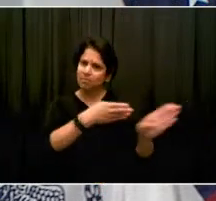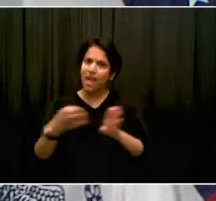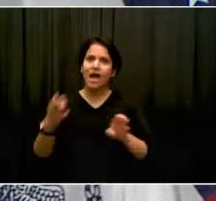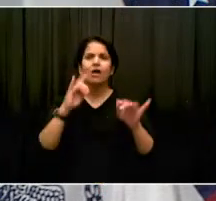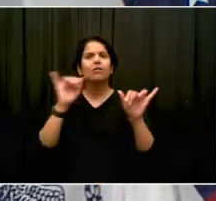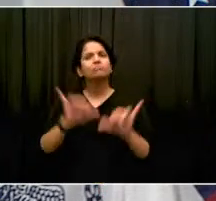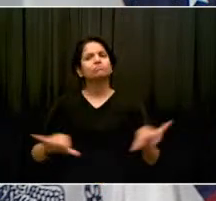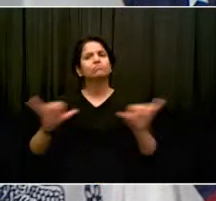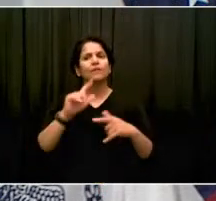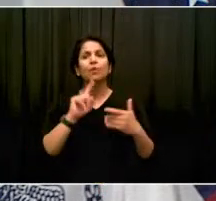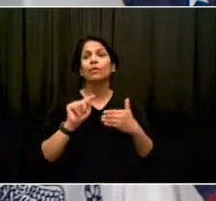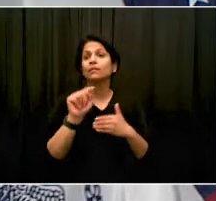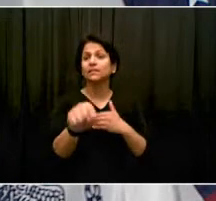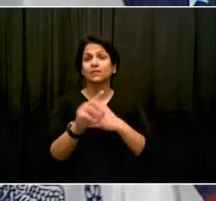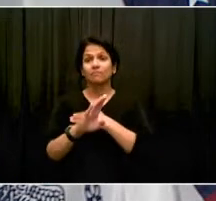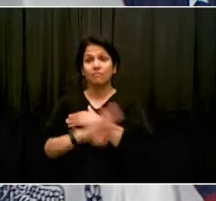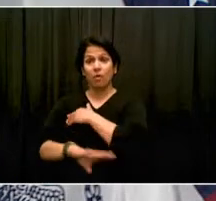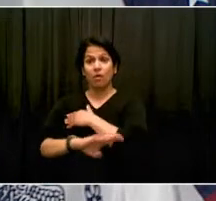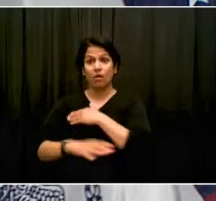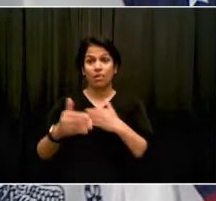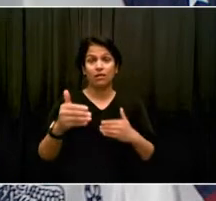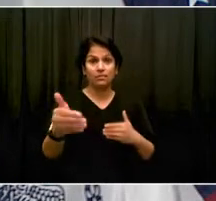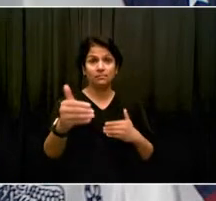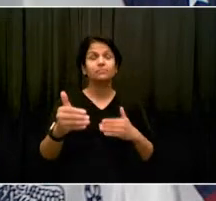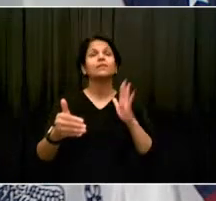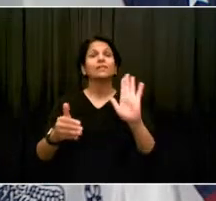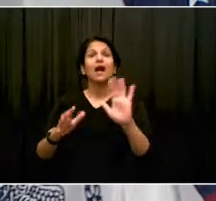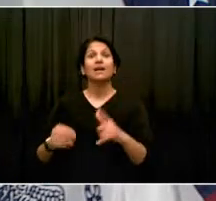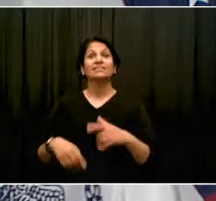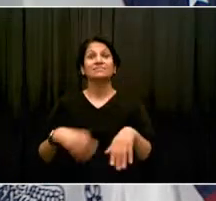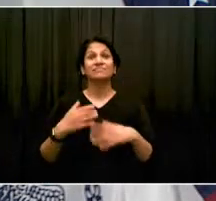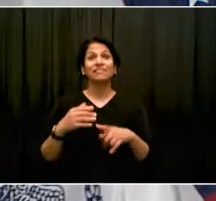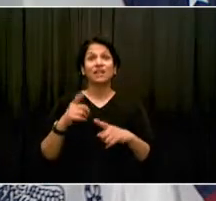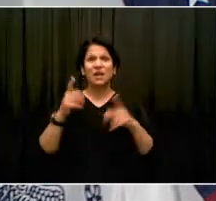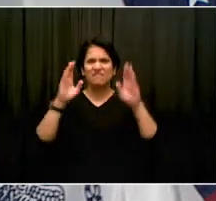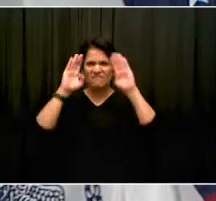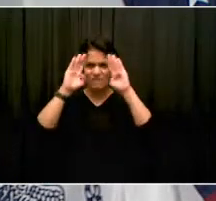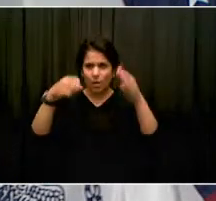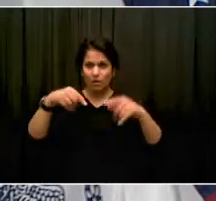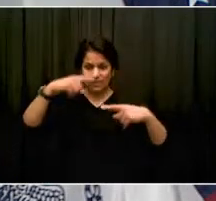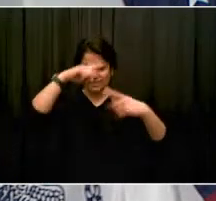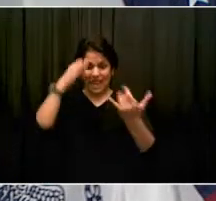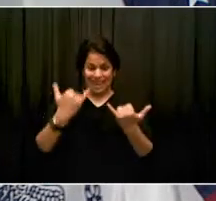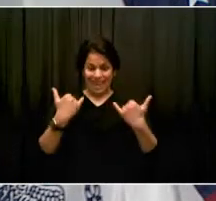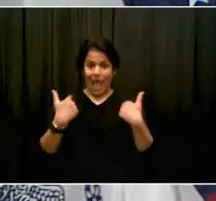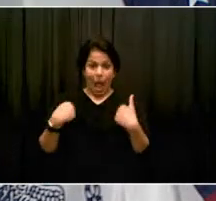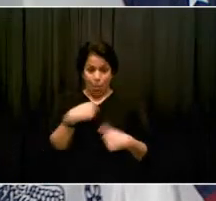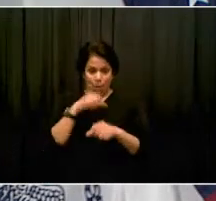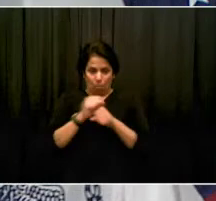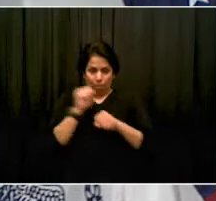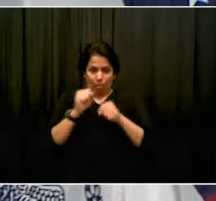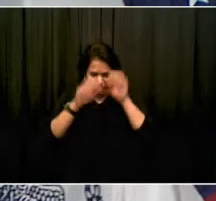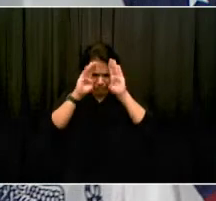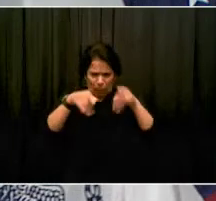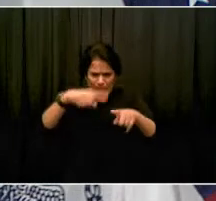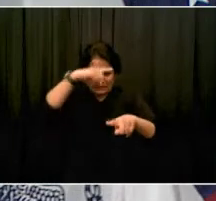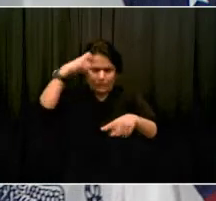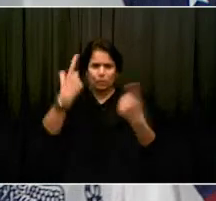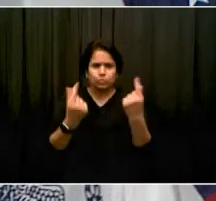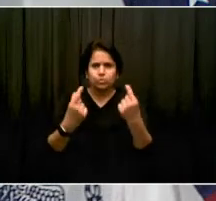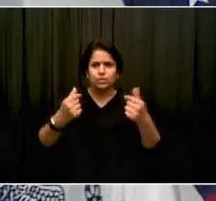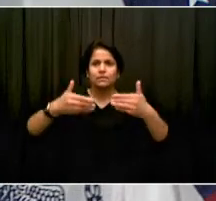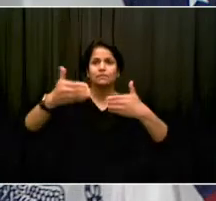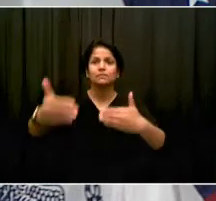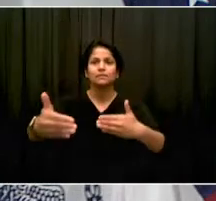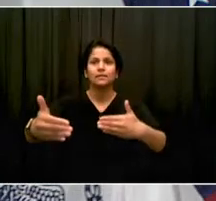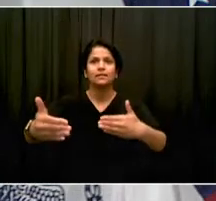Now we are turning our focus to the summer with Summer Rising, which will be universal. I want to emphasize, never before